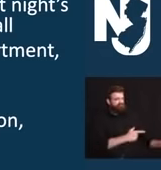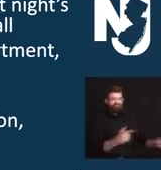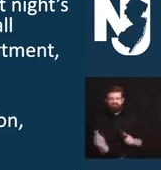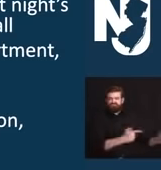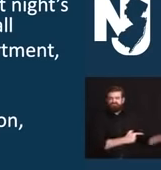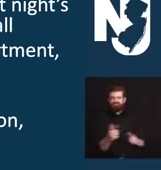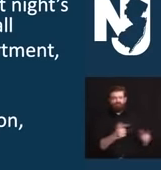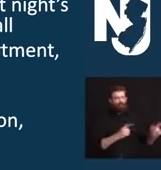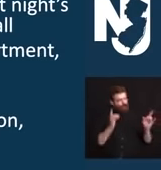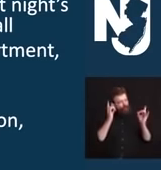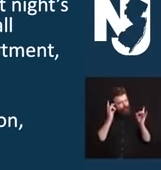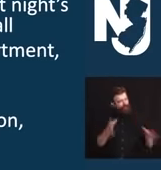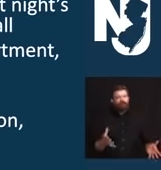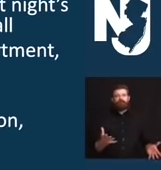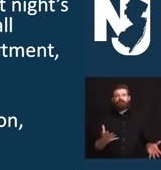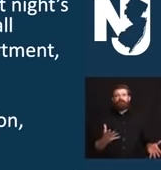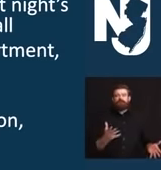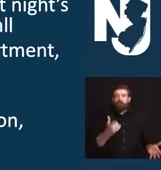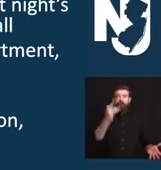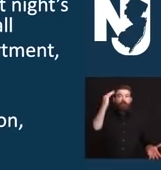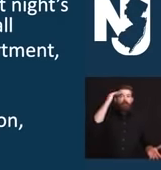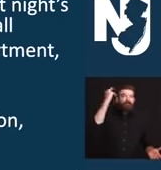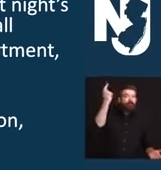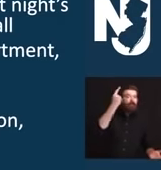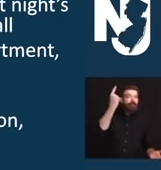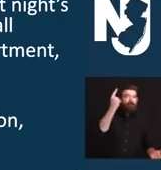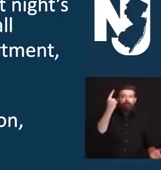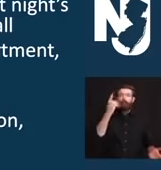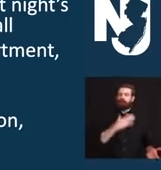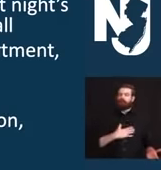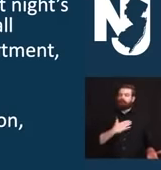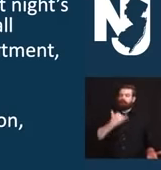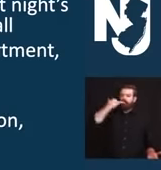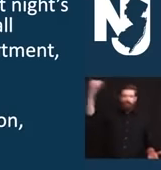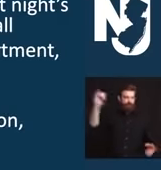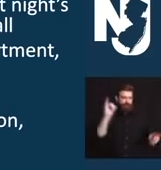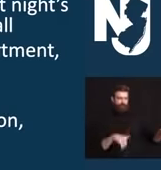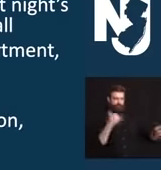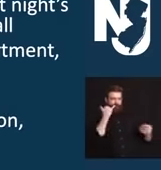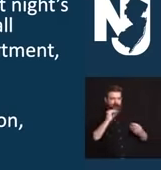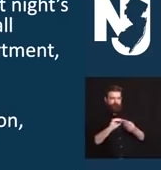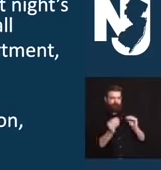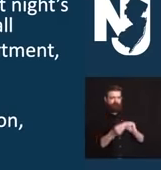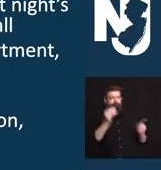856-757-7042, or the Citizens Crime Commission tip line, which is